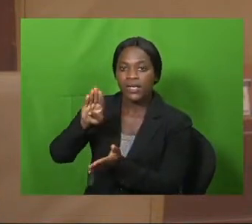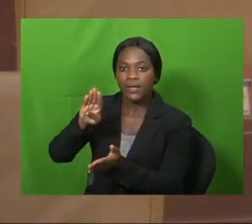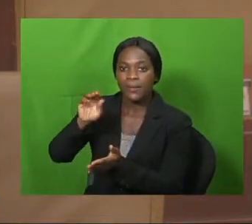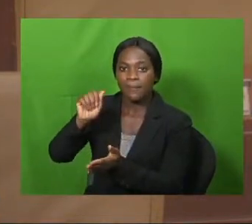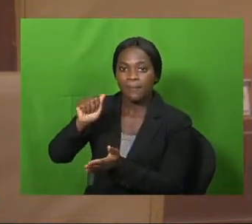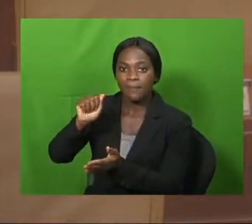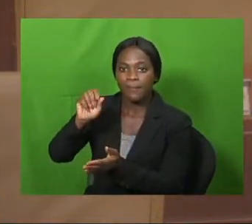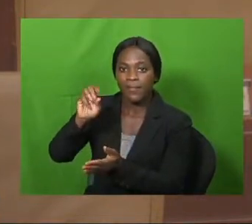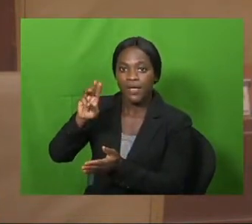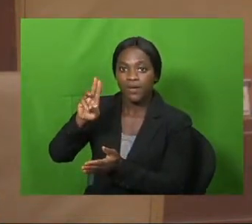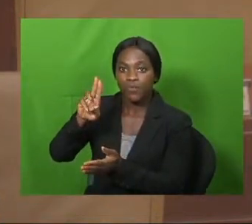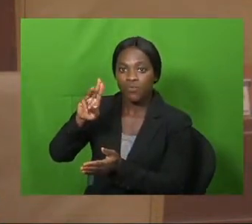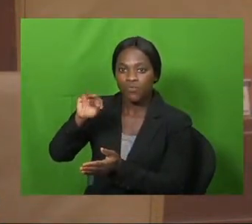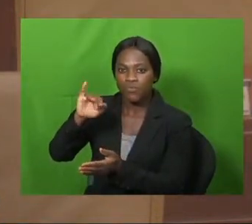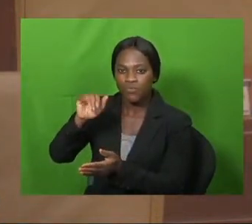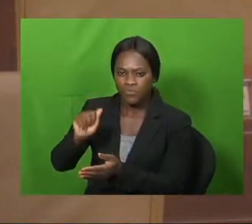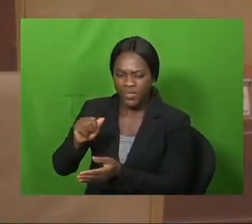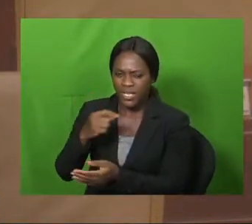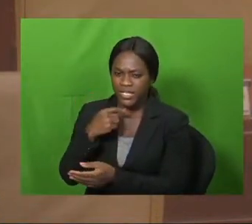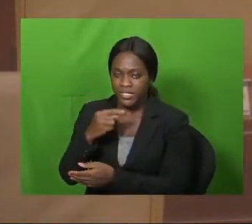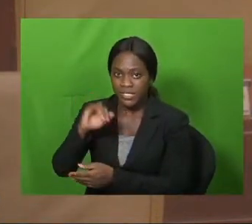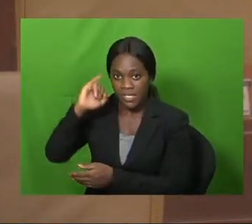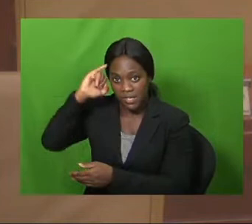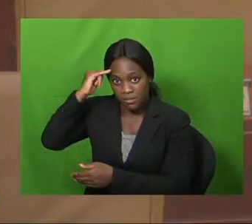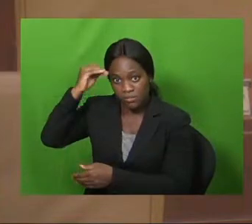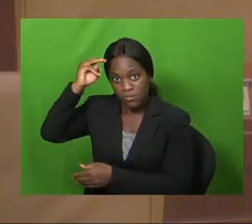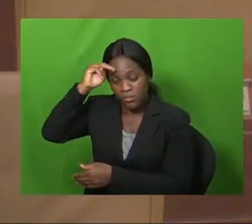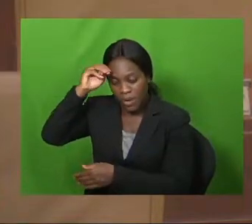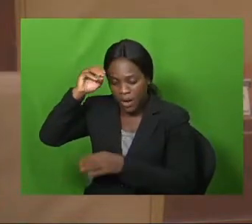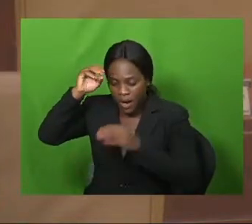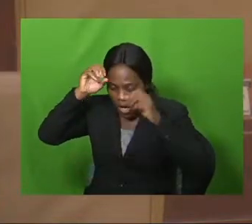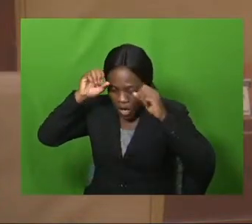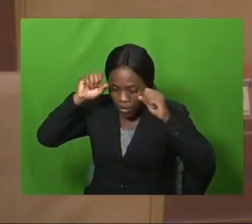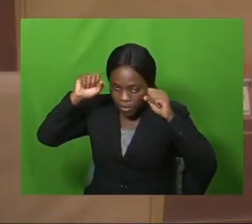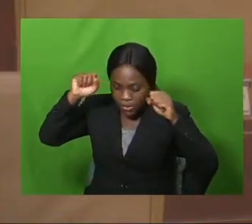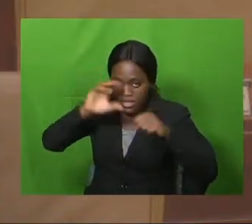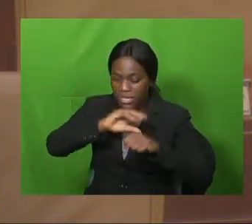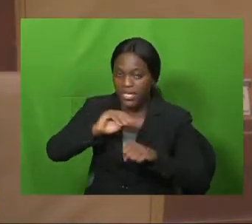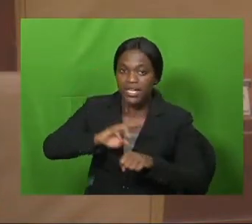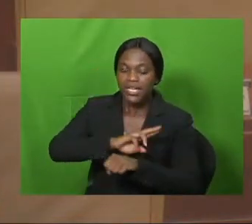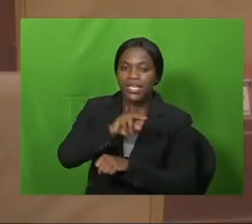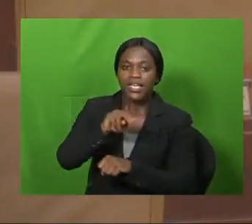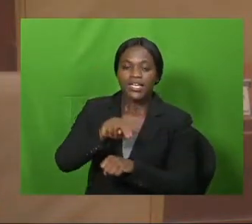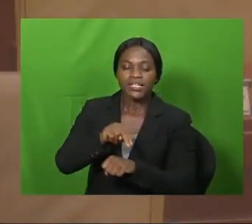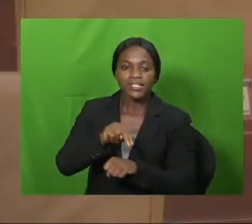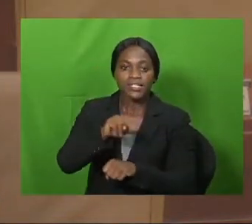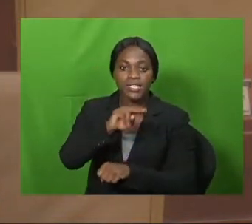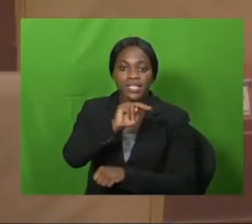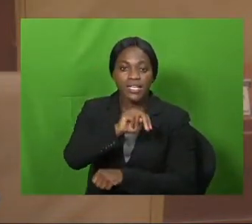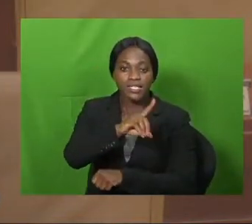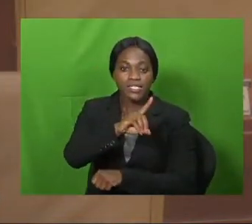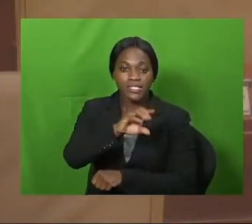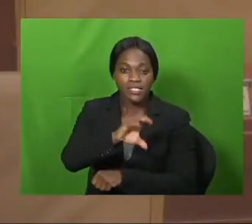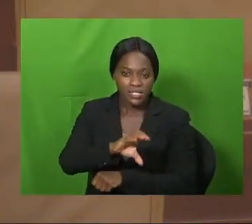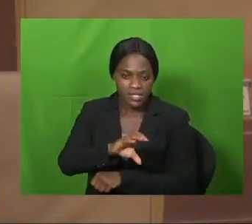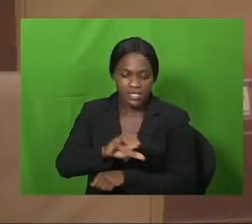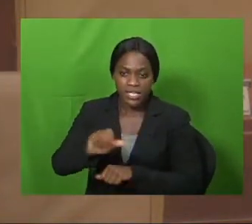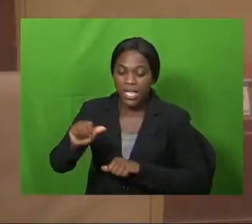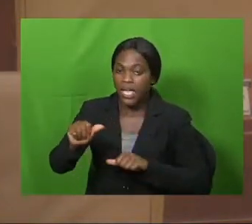has said that President John Dramani Mahama and the National Democratic Congress